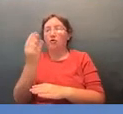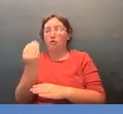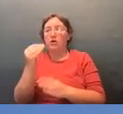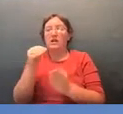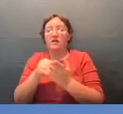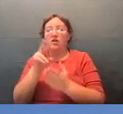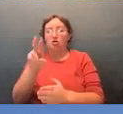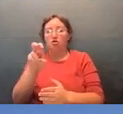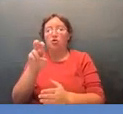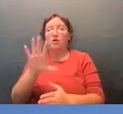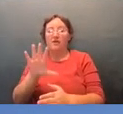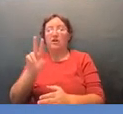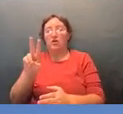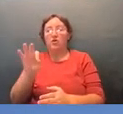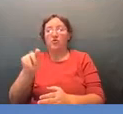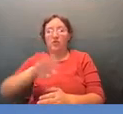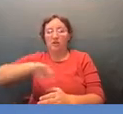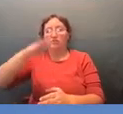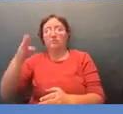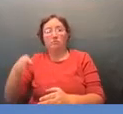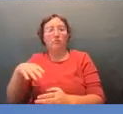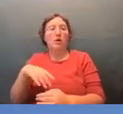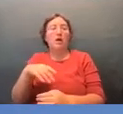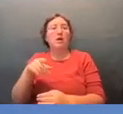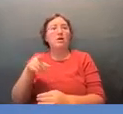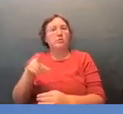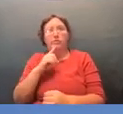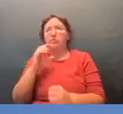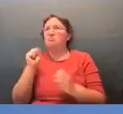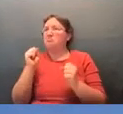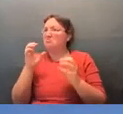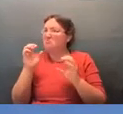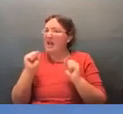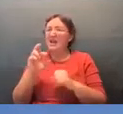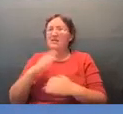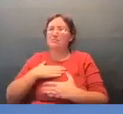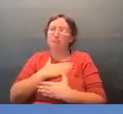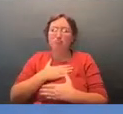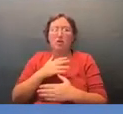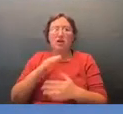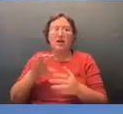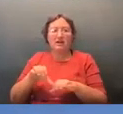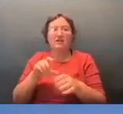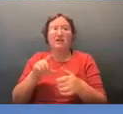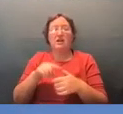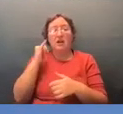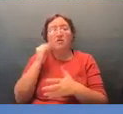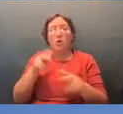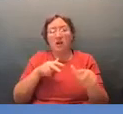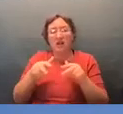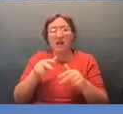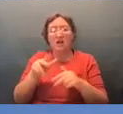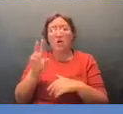14,252 feet, also has some amazing recreational opportunities. If you want to climb a 14,000 foot